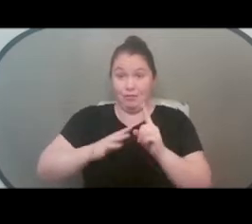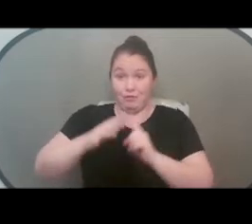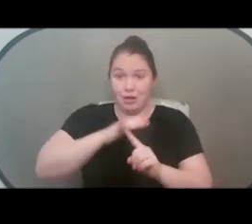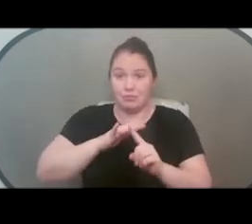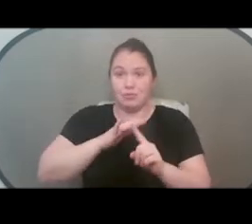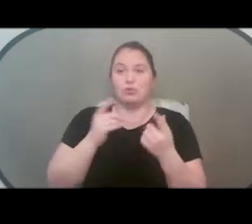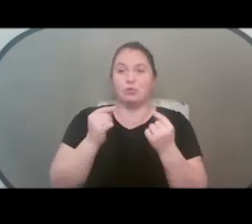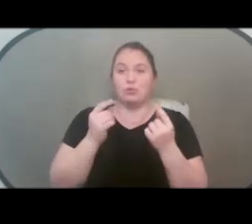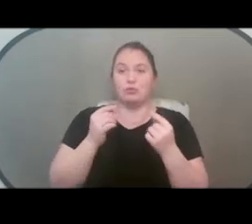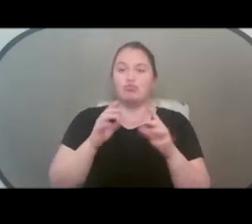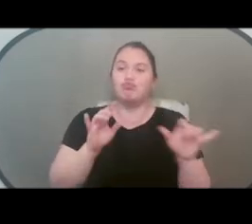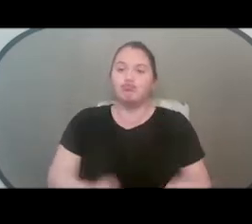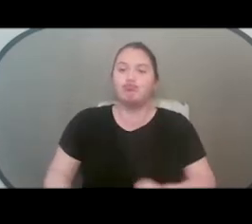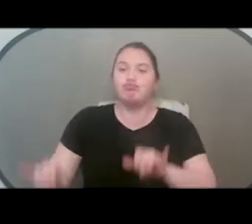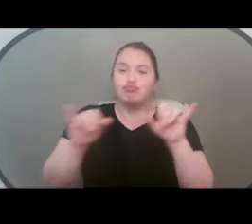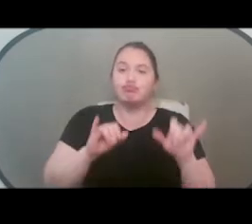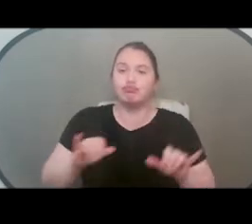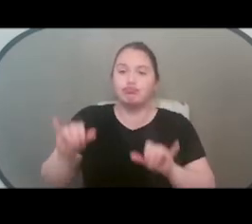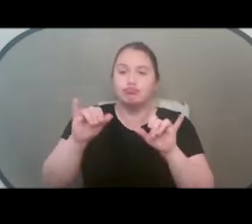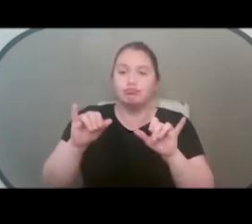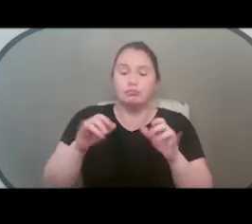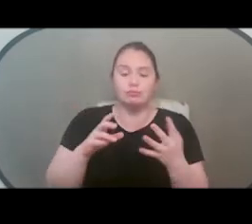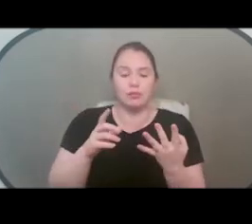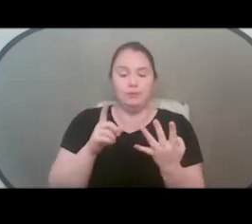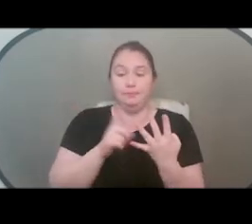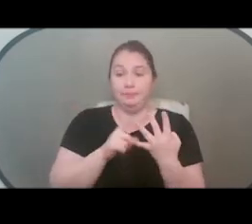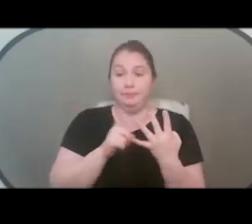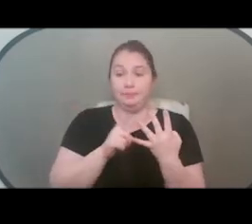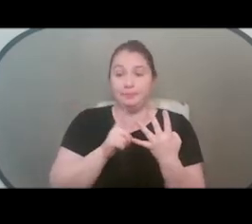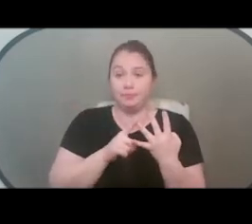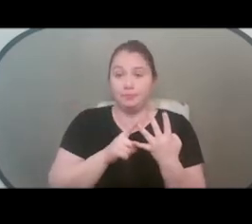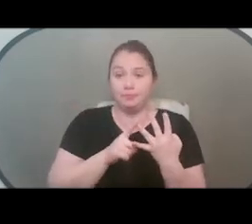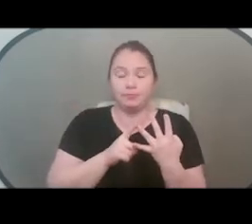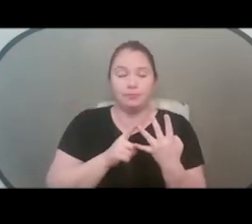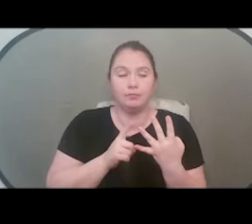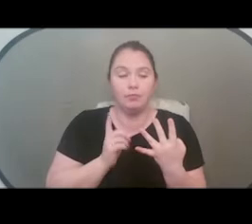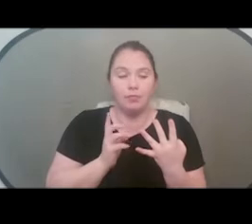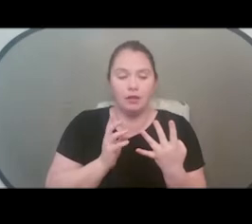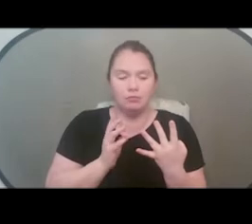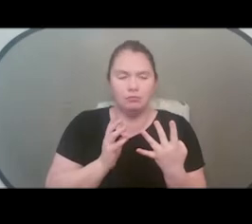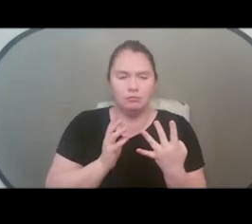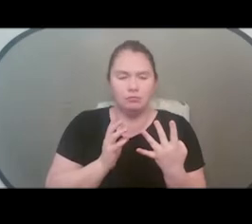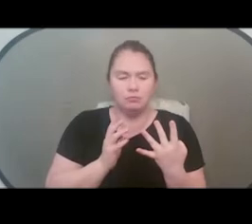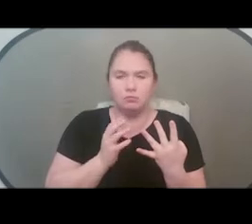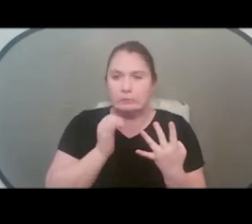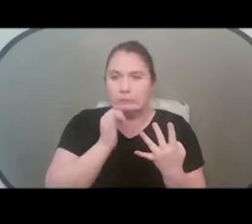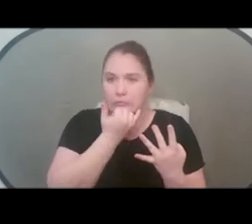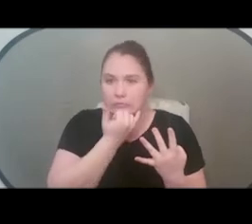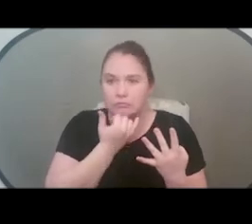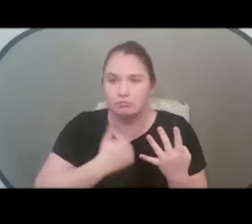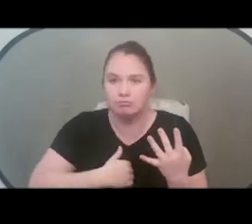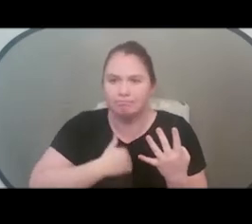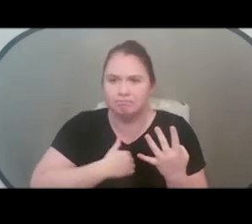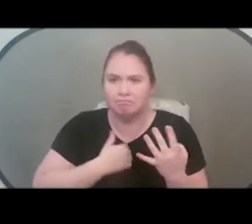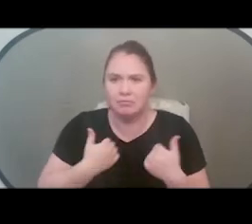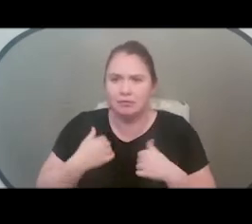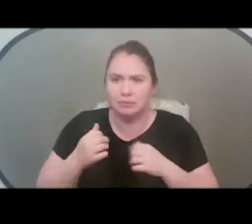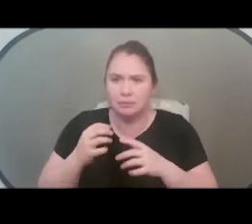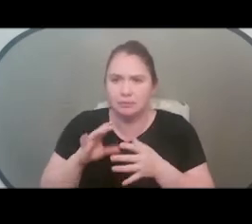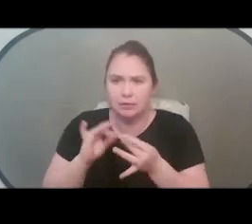up to modern standards? Option 3 was, hold on, I'm getting a message here.